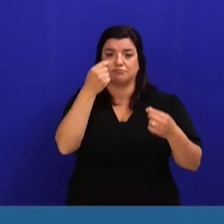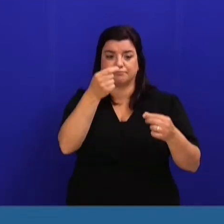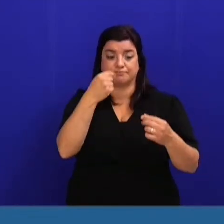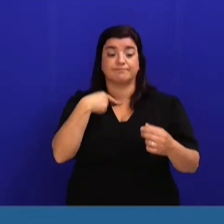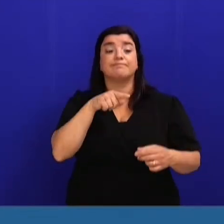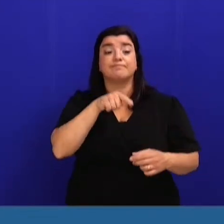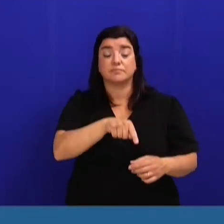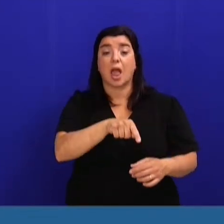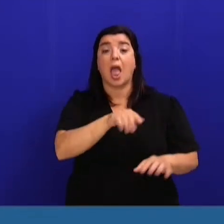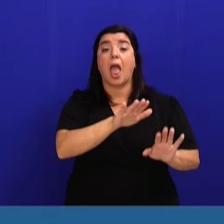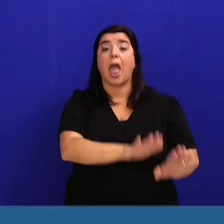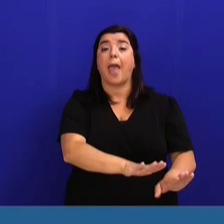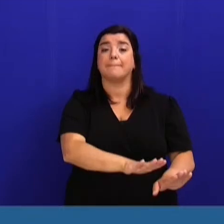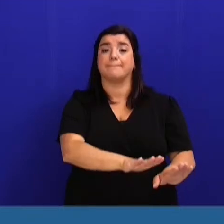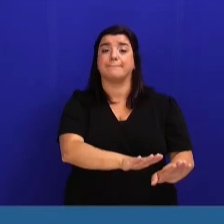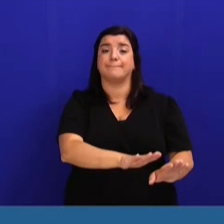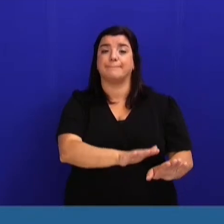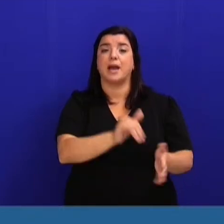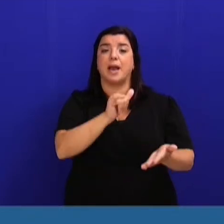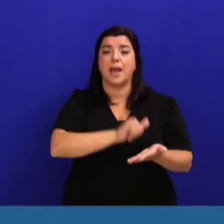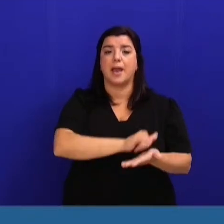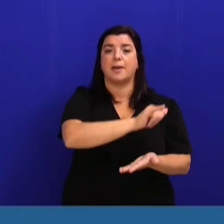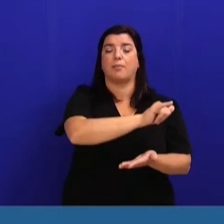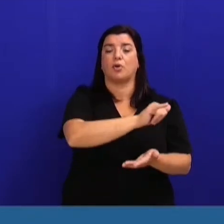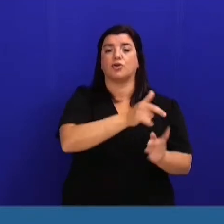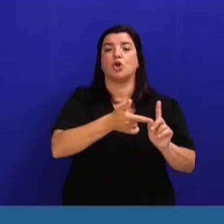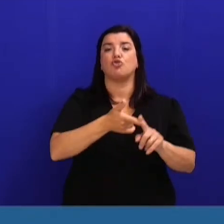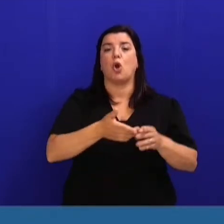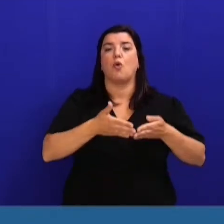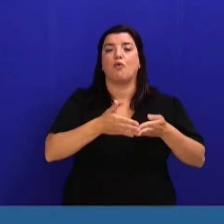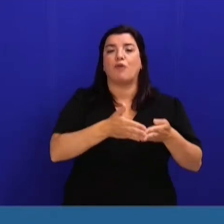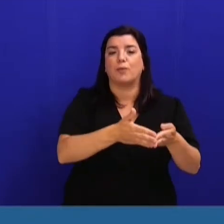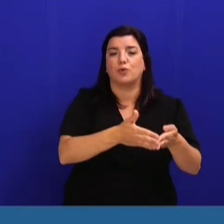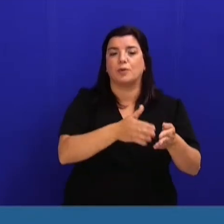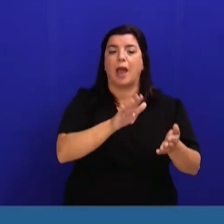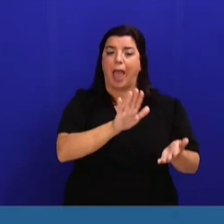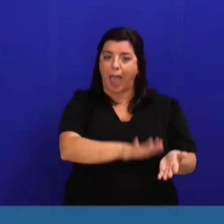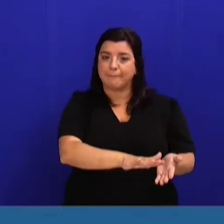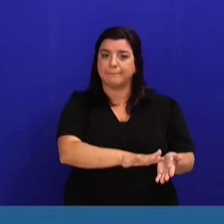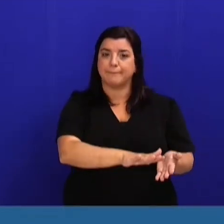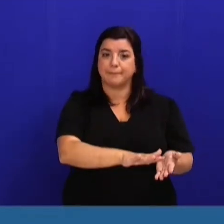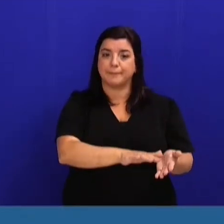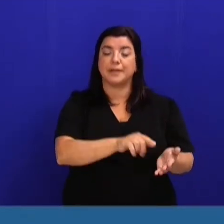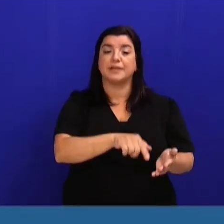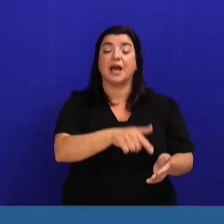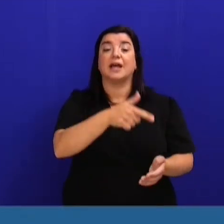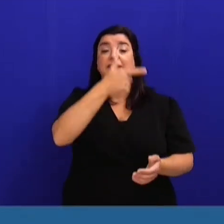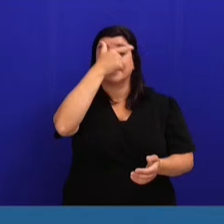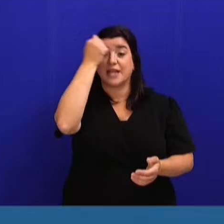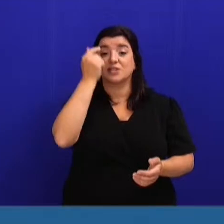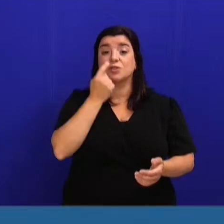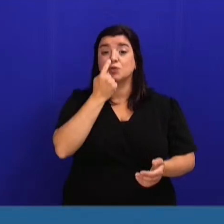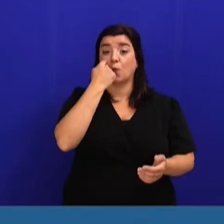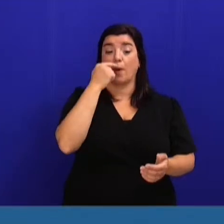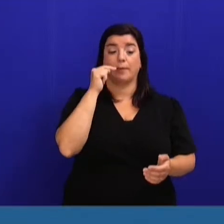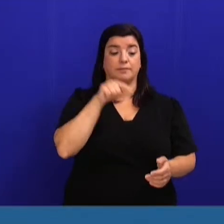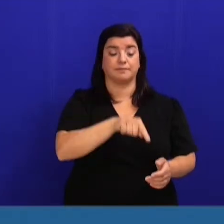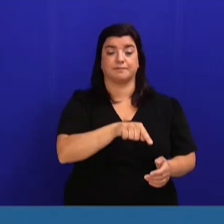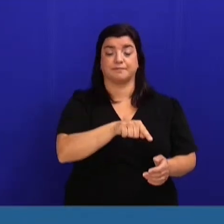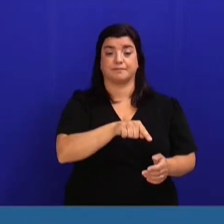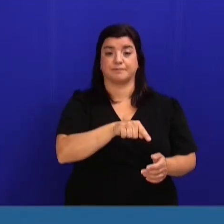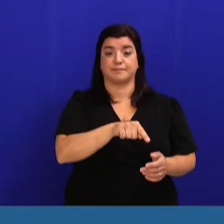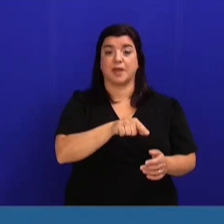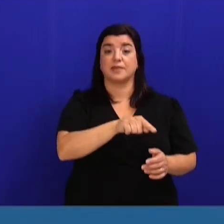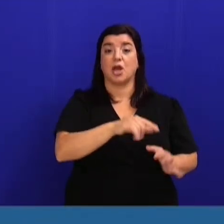it-test fl-aeroport stess jew inkella fejn ikun qed jinżel il-katamaran u dawk il-persuni li huma bħala turisti